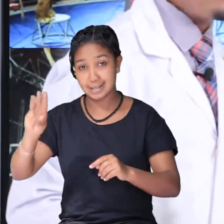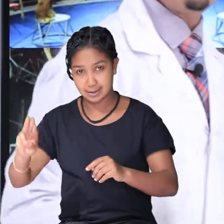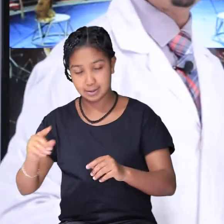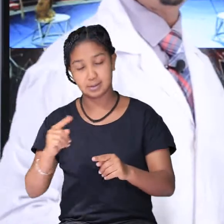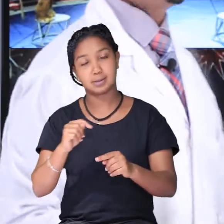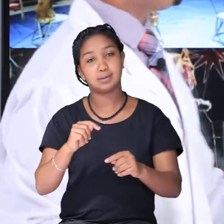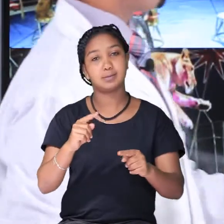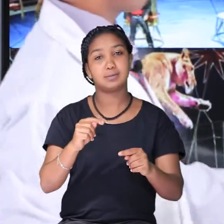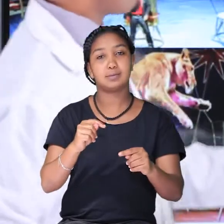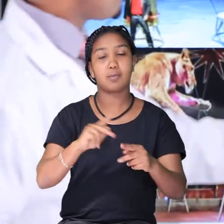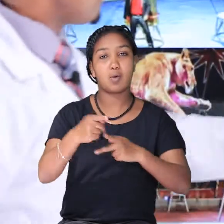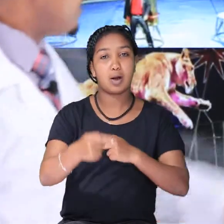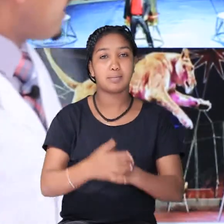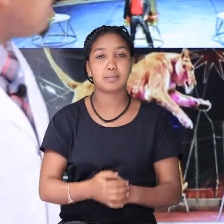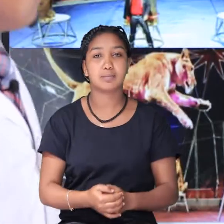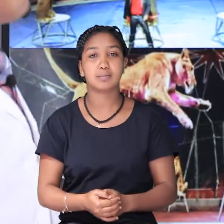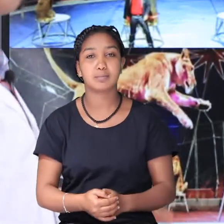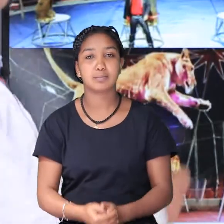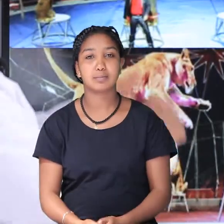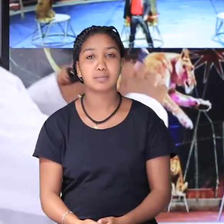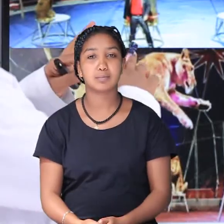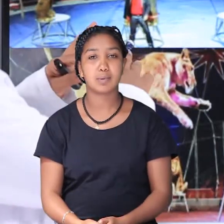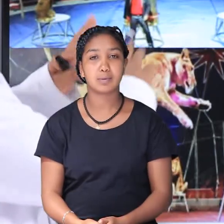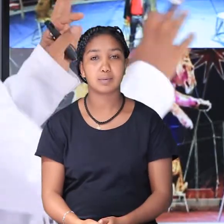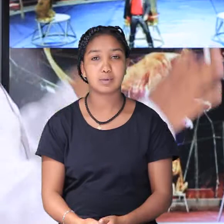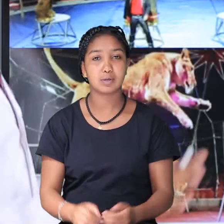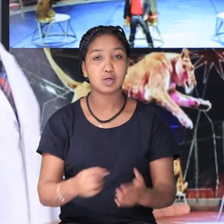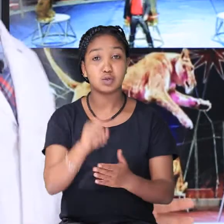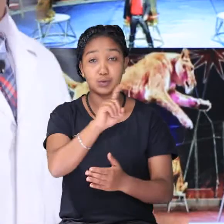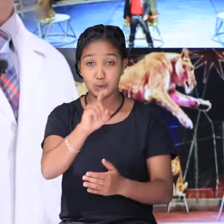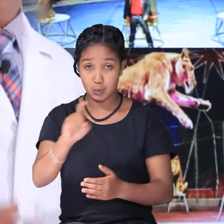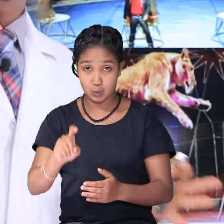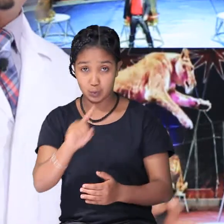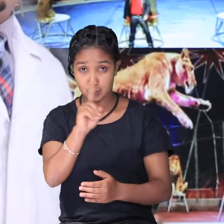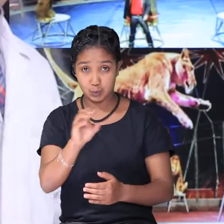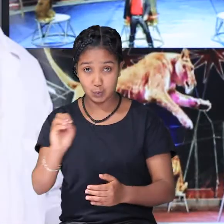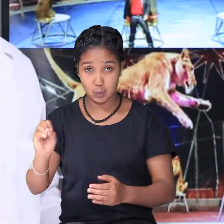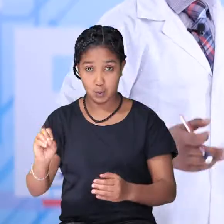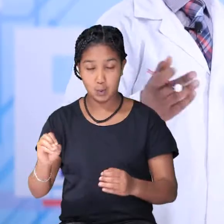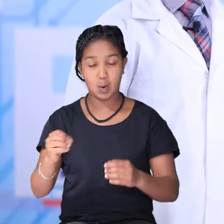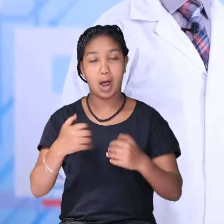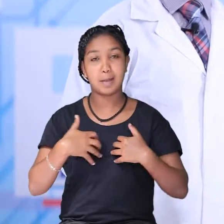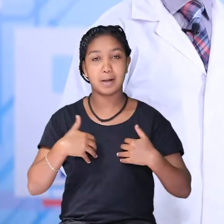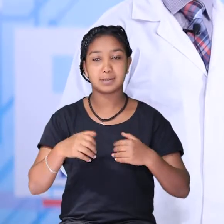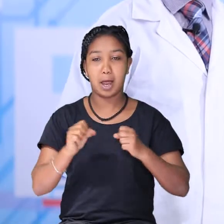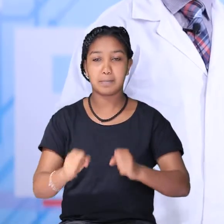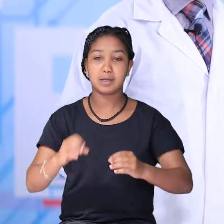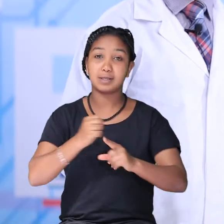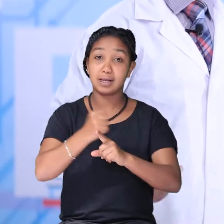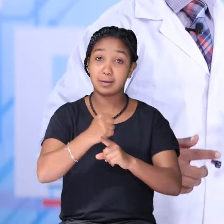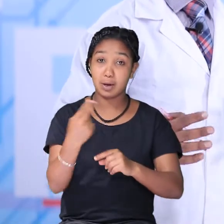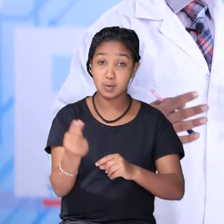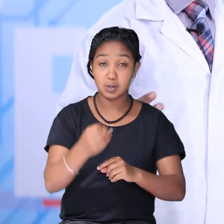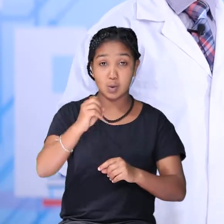also tiger here. Elephants. So zoo animals can be trained by operant